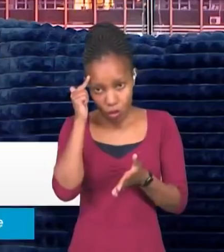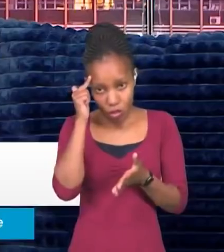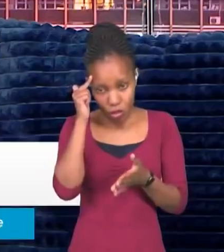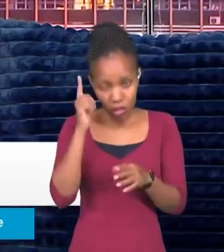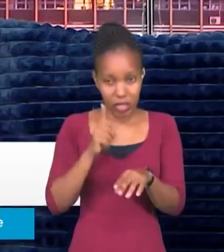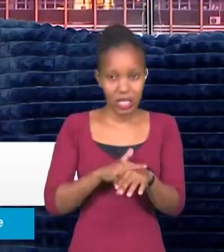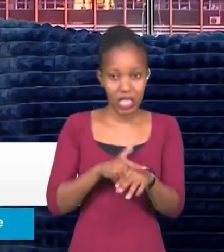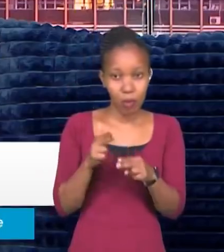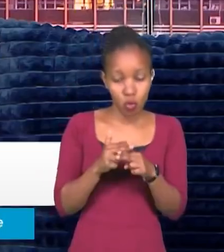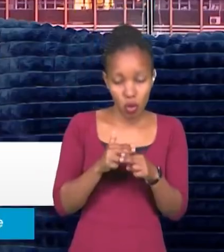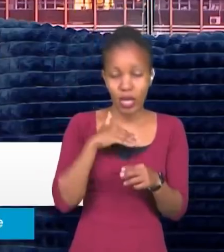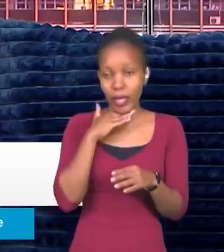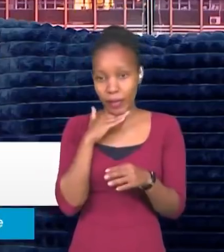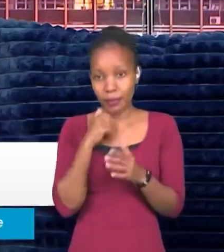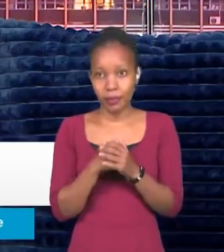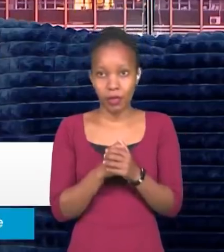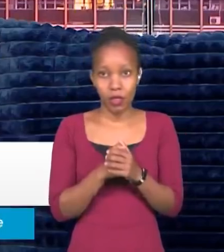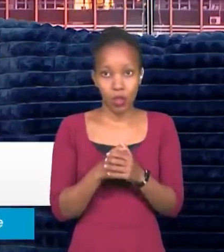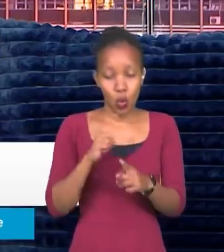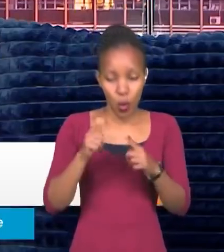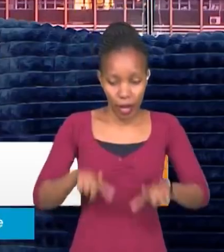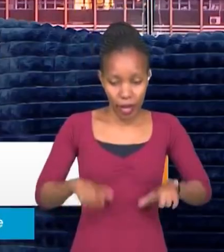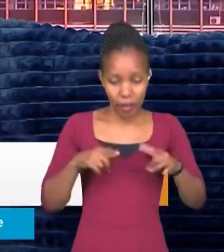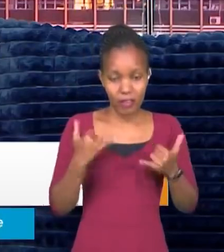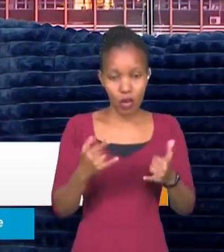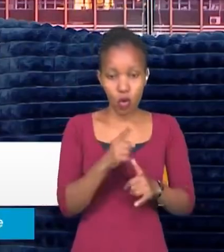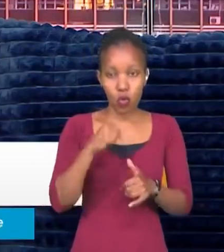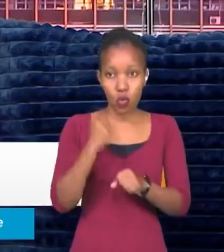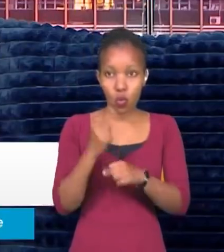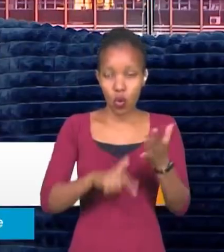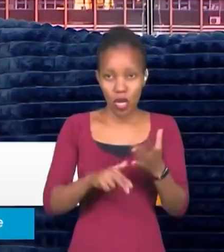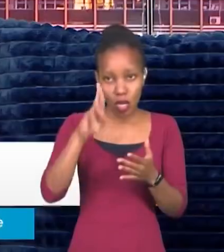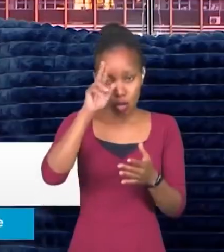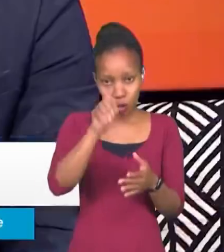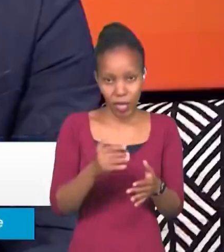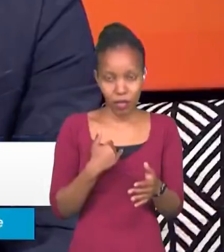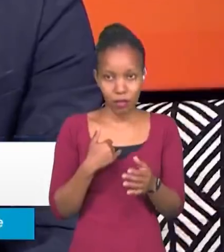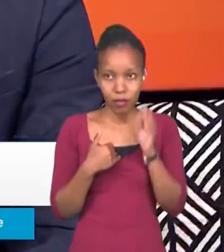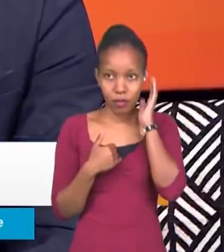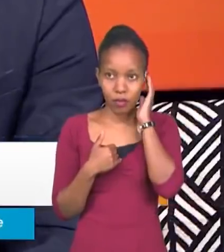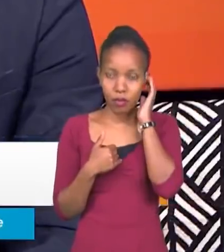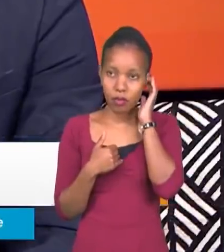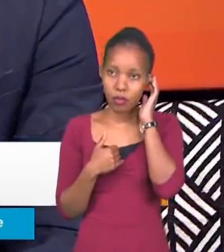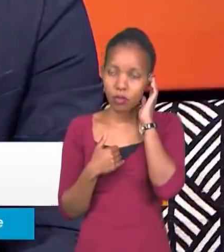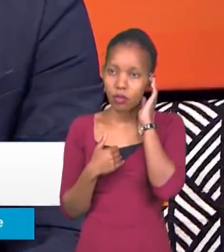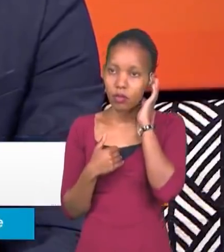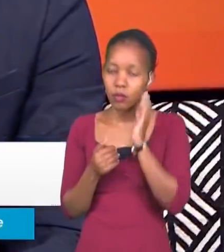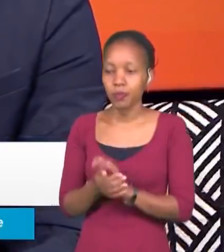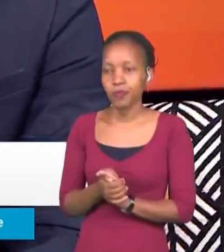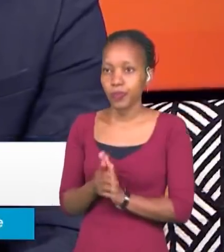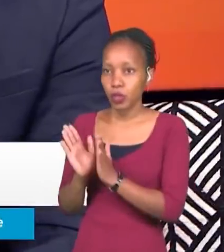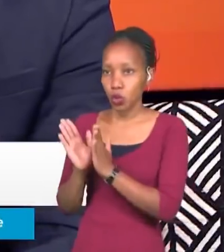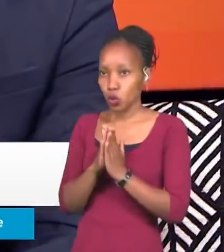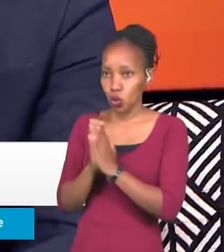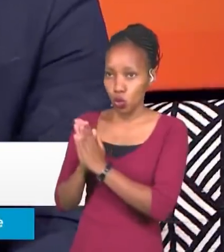do when you're in this life? Mm-hmm. When you're living this life? Yeah. Yeah. Yeah. Just it's live for that. A purpose. It's true that. Yeah. Chapter 10, a story of resilience. Yes.